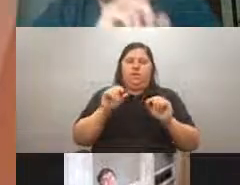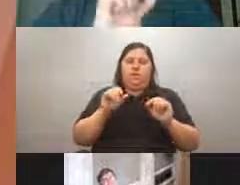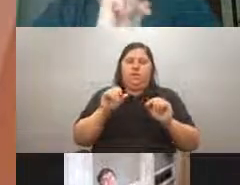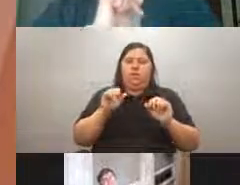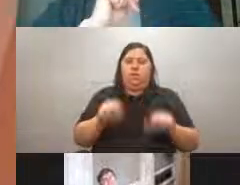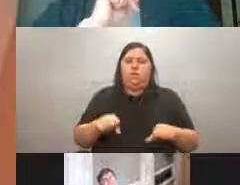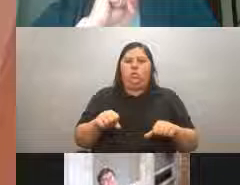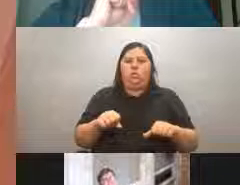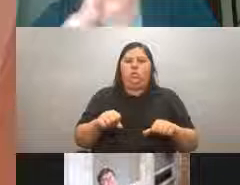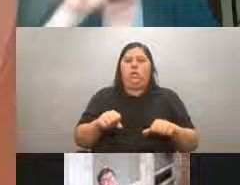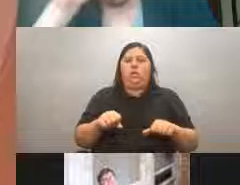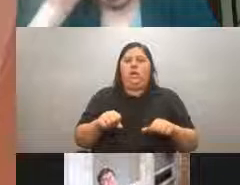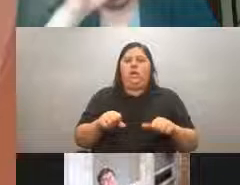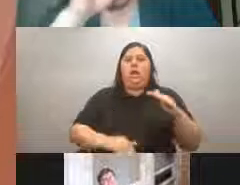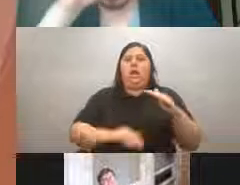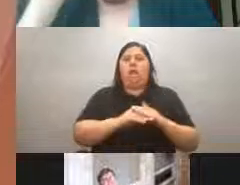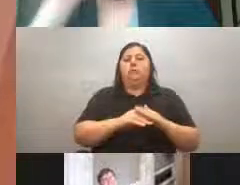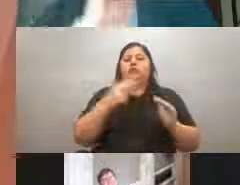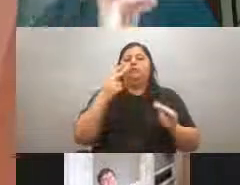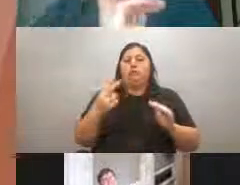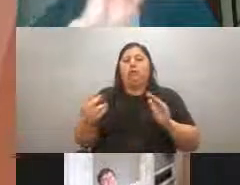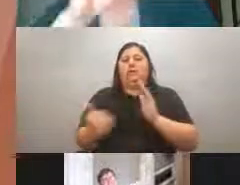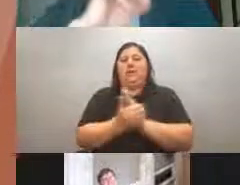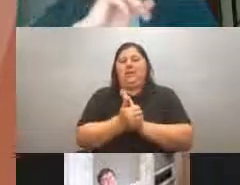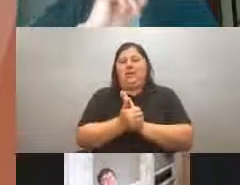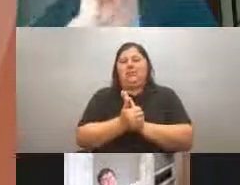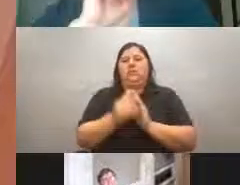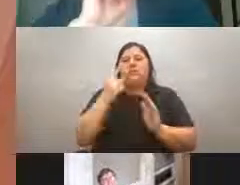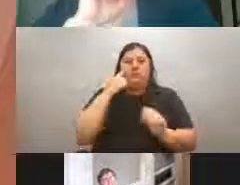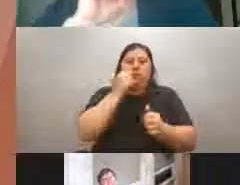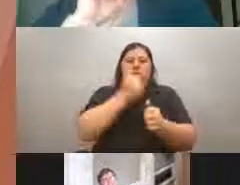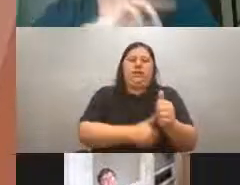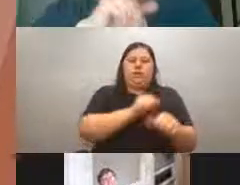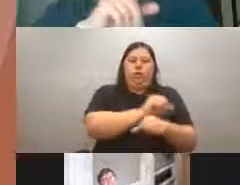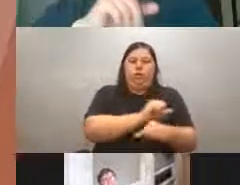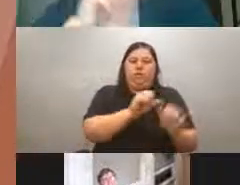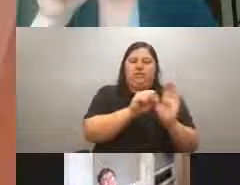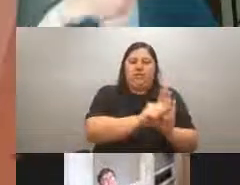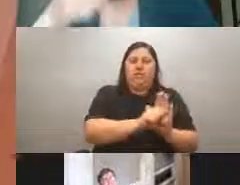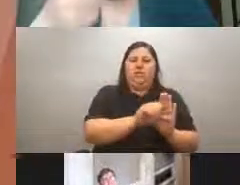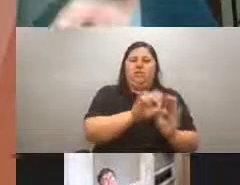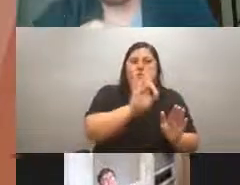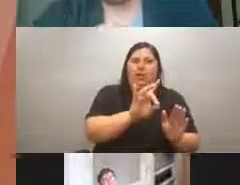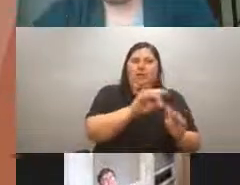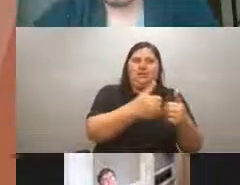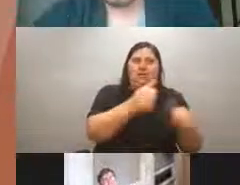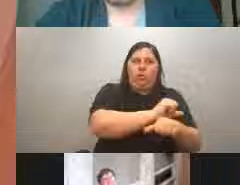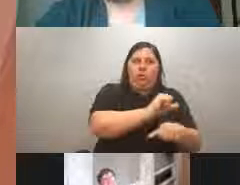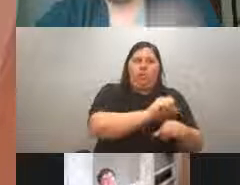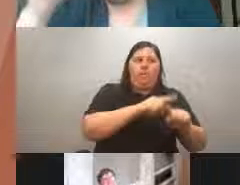attachments per work sample. So you have, 8 different work samples and up to 2 images or 2 attachments per work